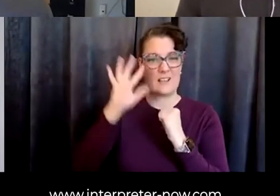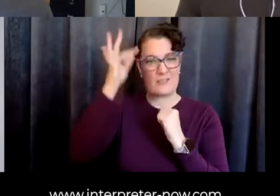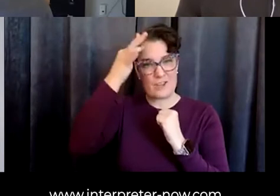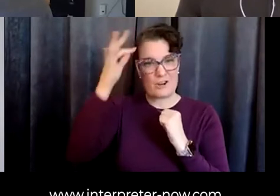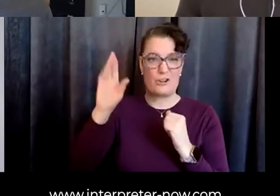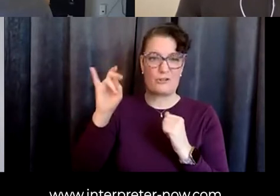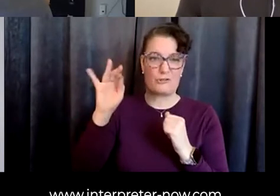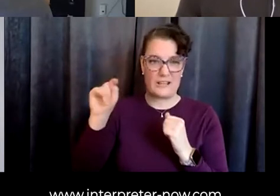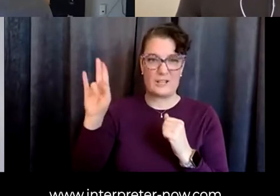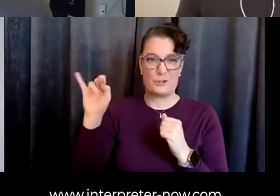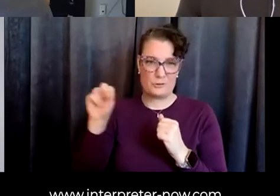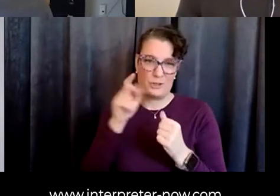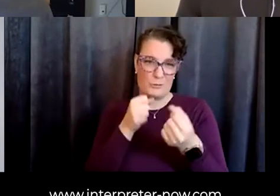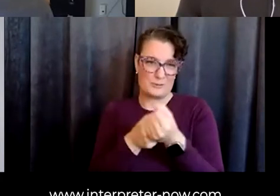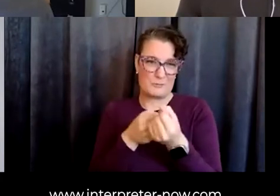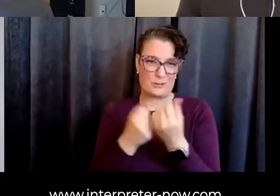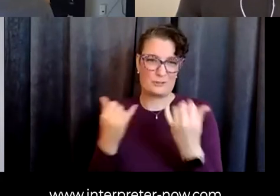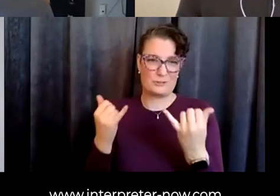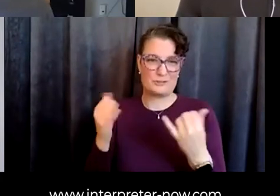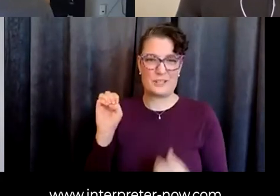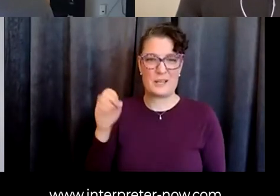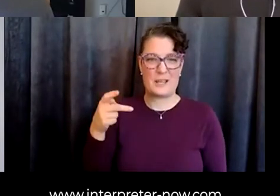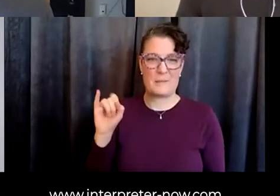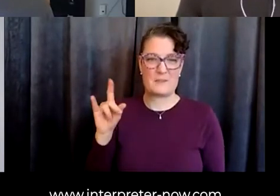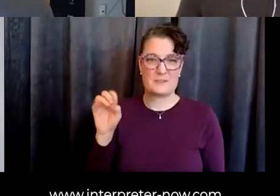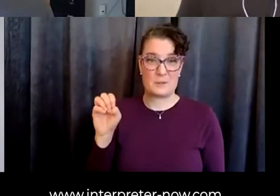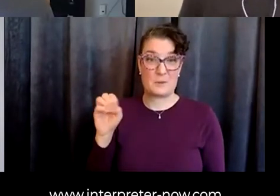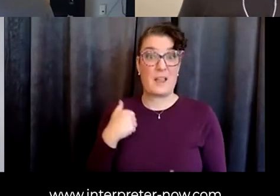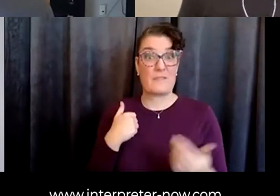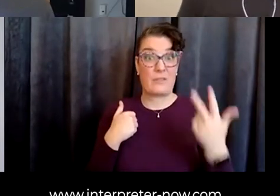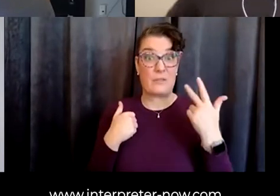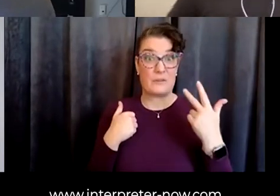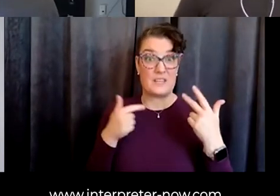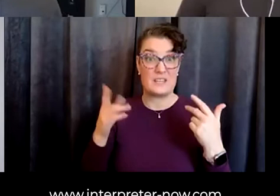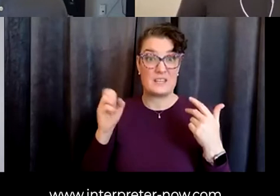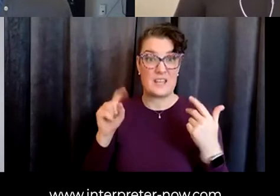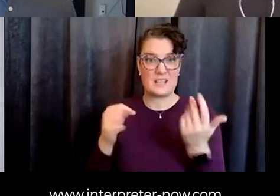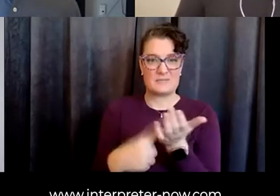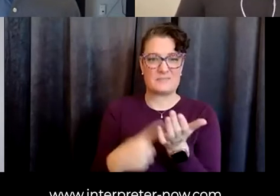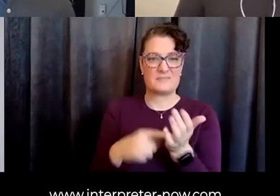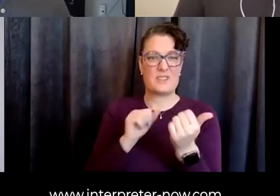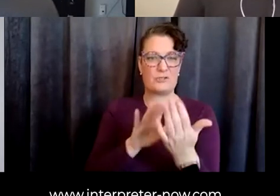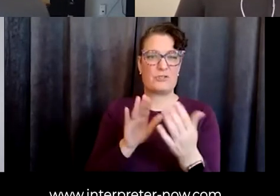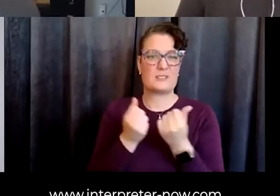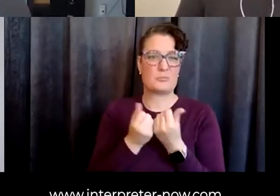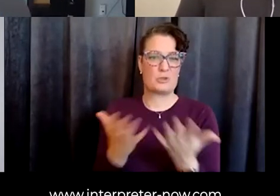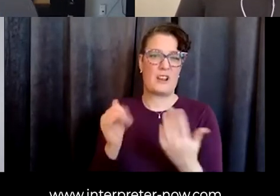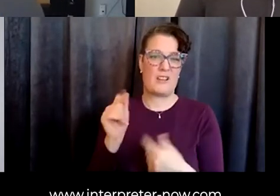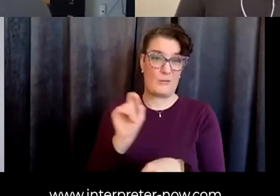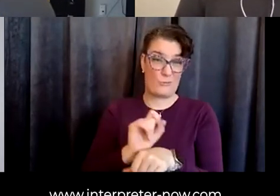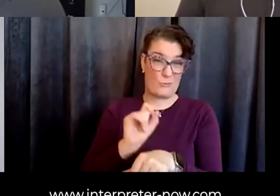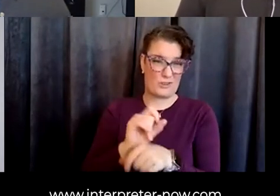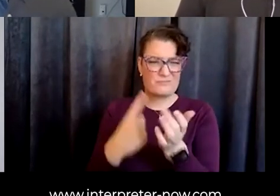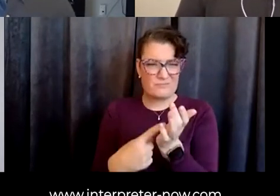And today we'll be talking with three incredible guests about addressing burnout in the workplace. We'll talk about what causes